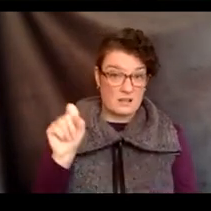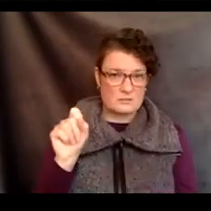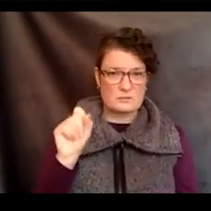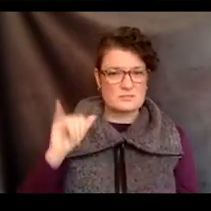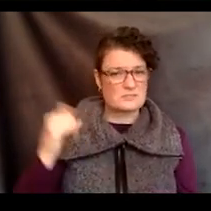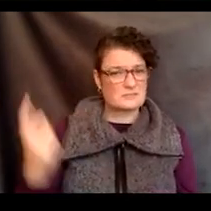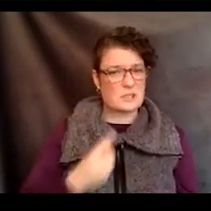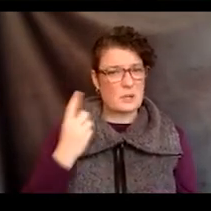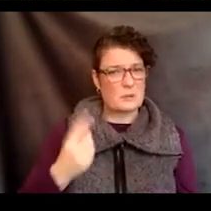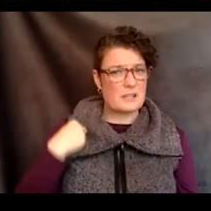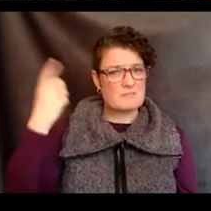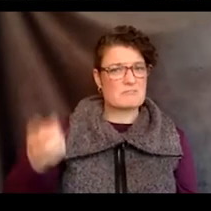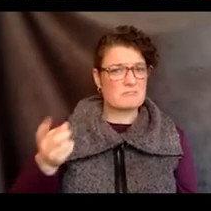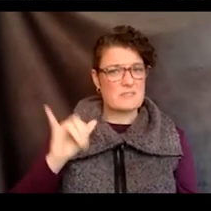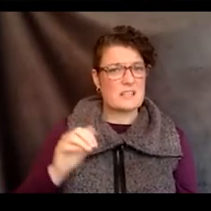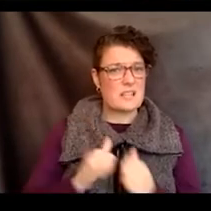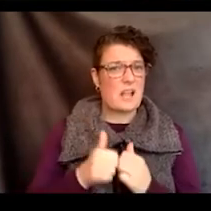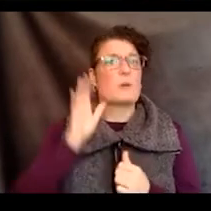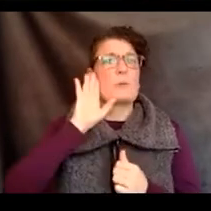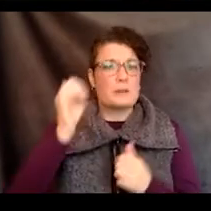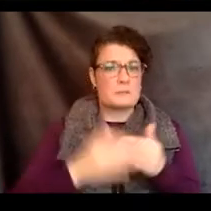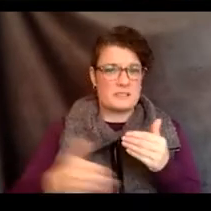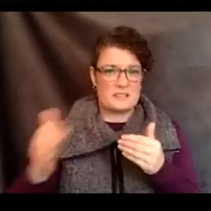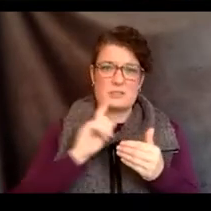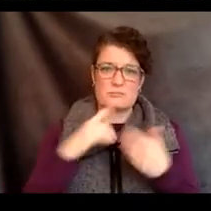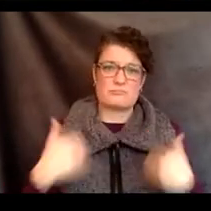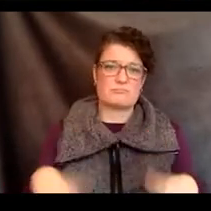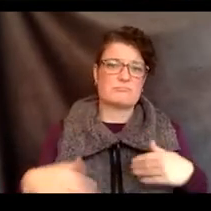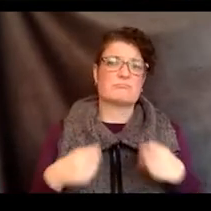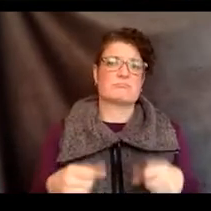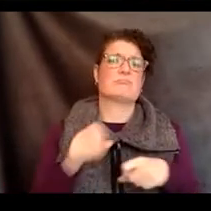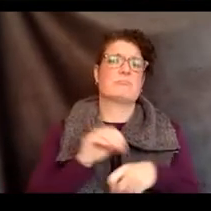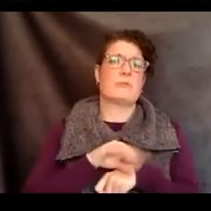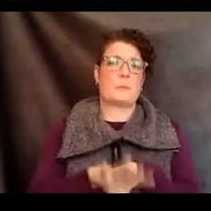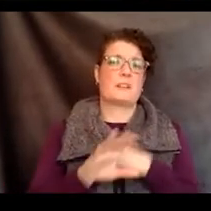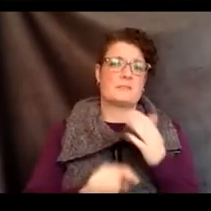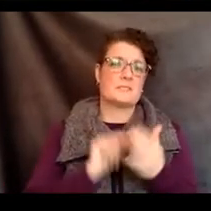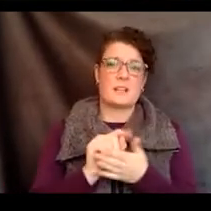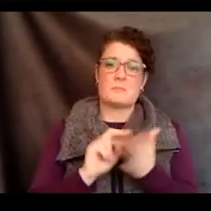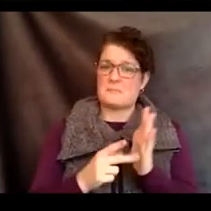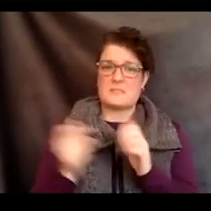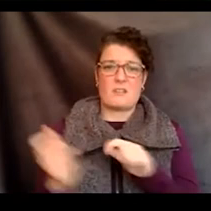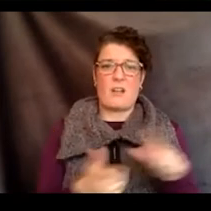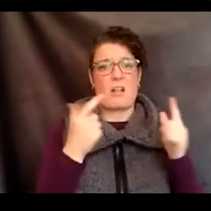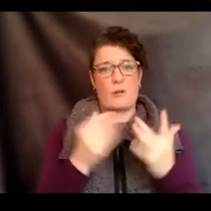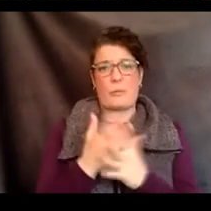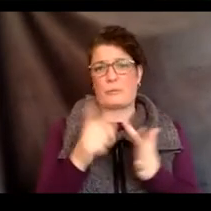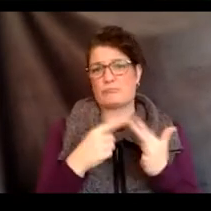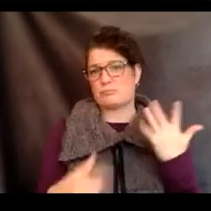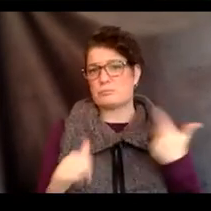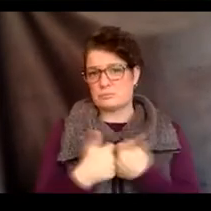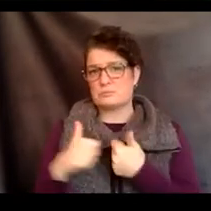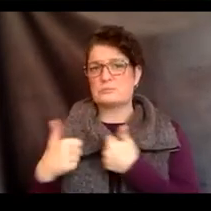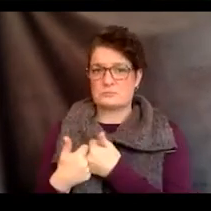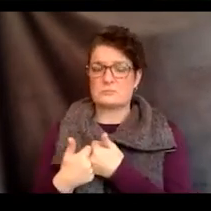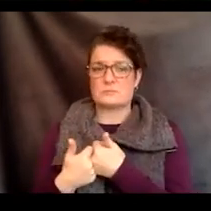always has been. And that's kind of how it will be. Like, it's a really formative time. So there's going to be these challenges that everybody goes through. And it's kind of